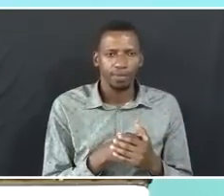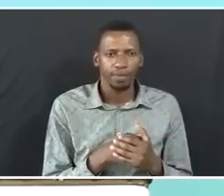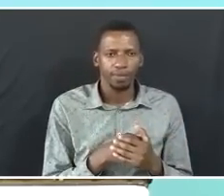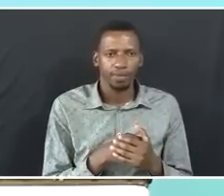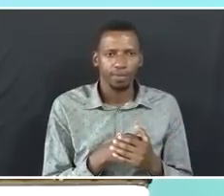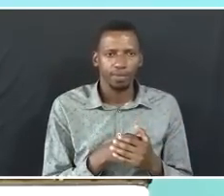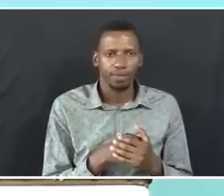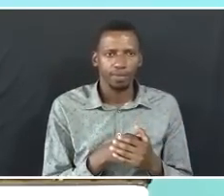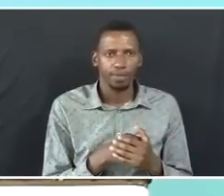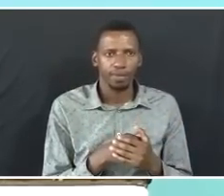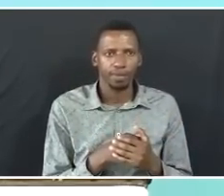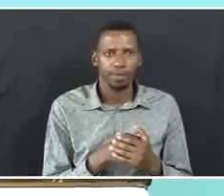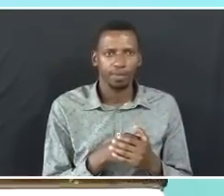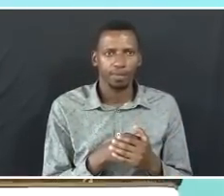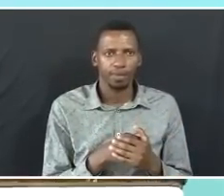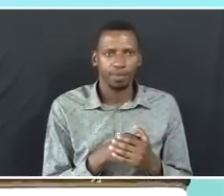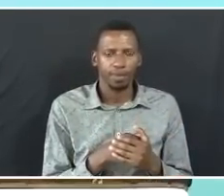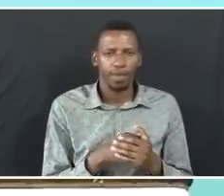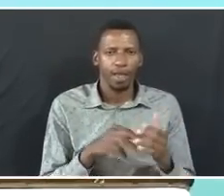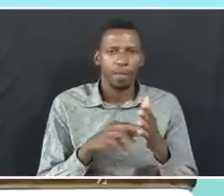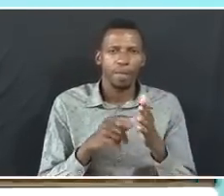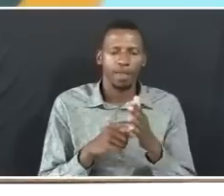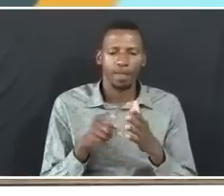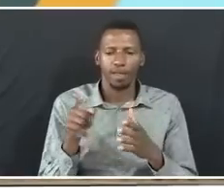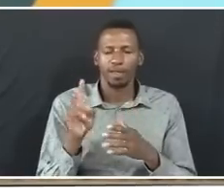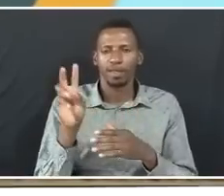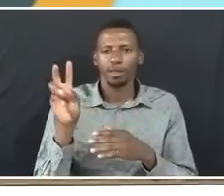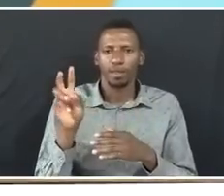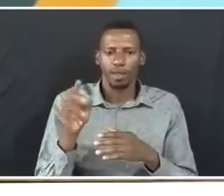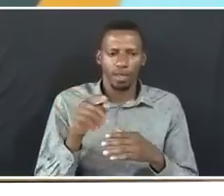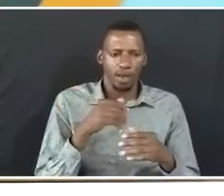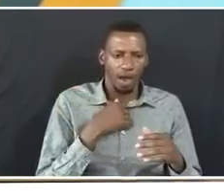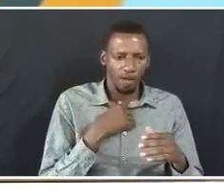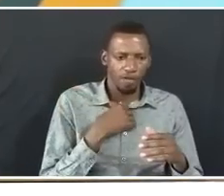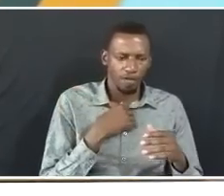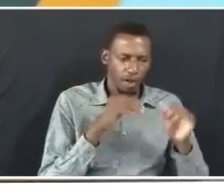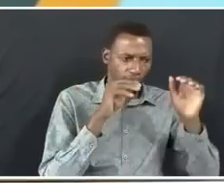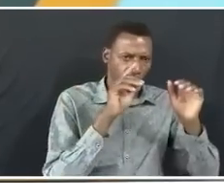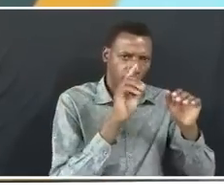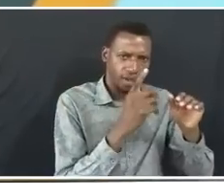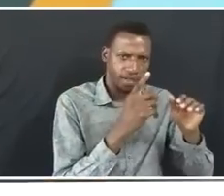so he calls her secondary. This is a primary wife.